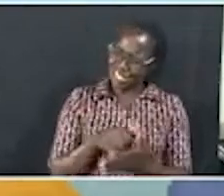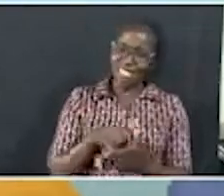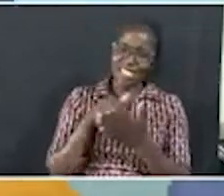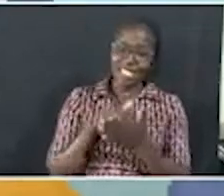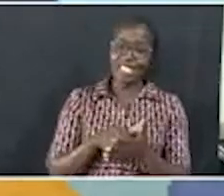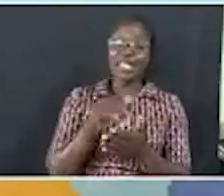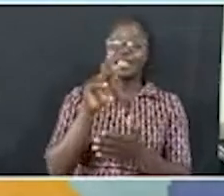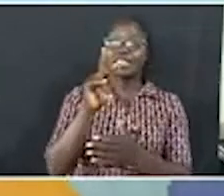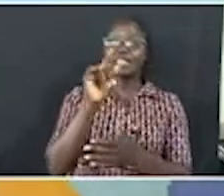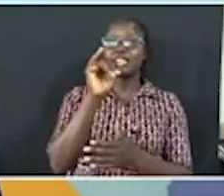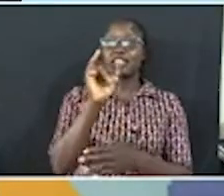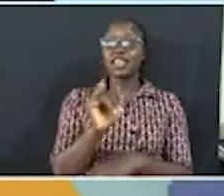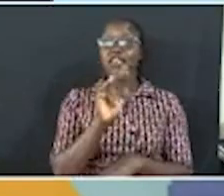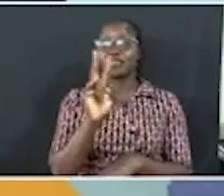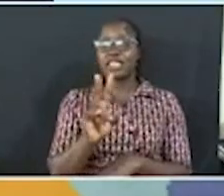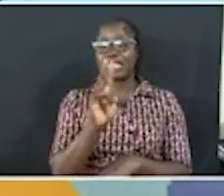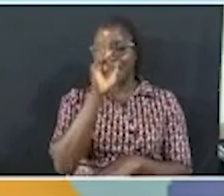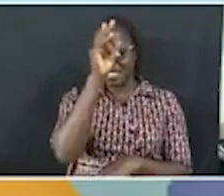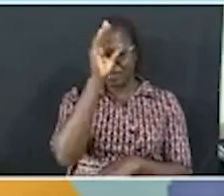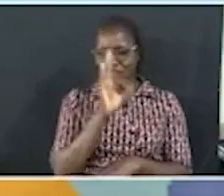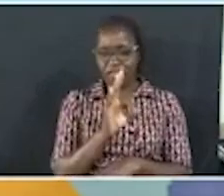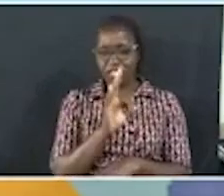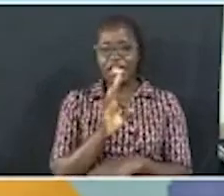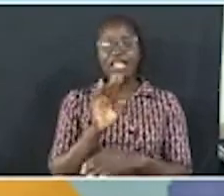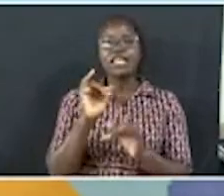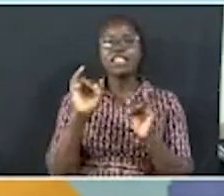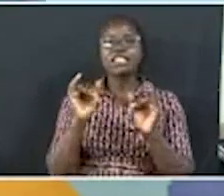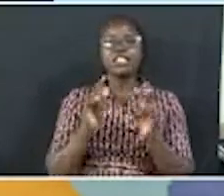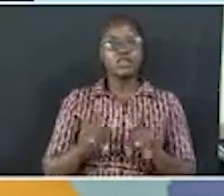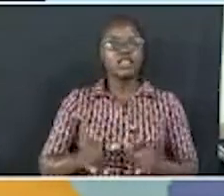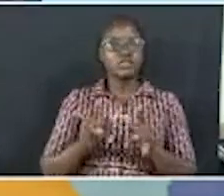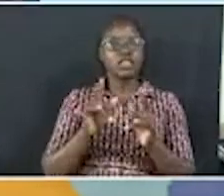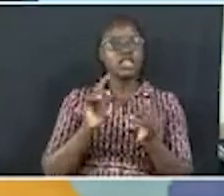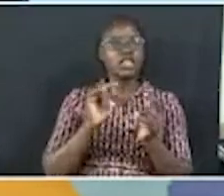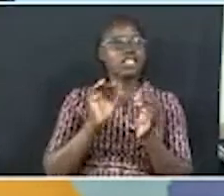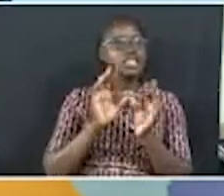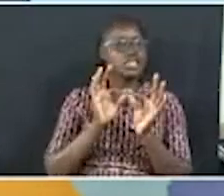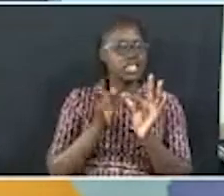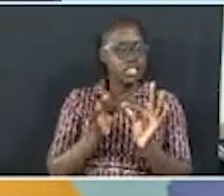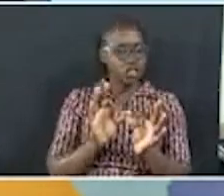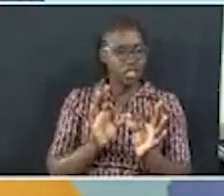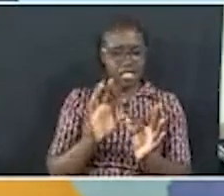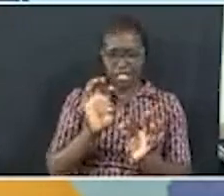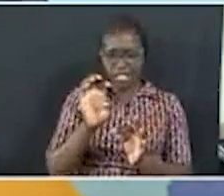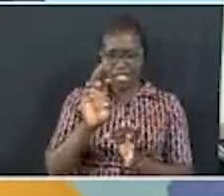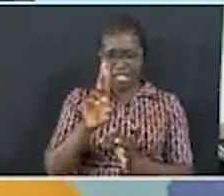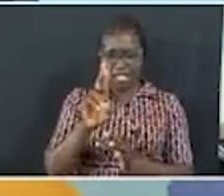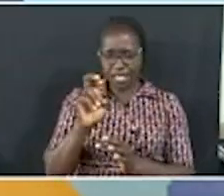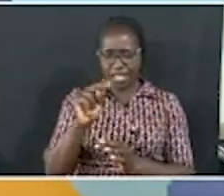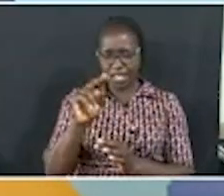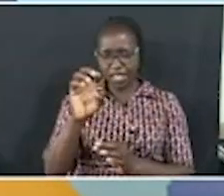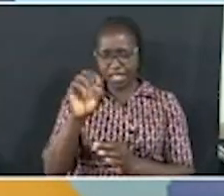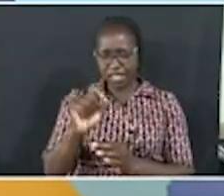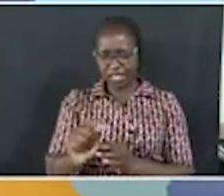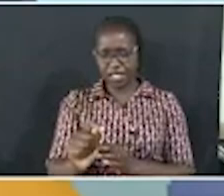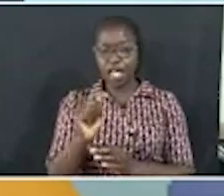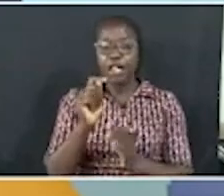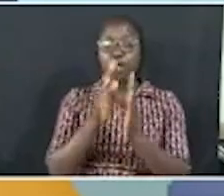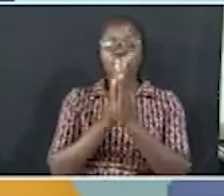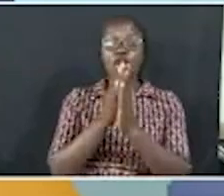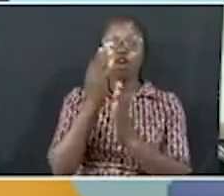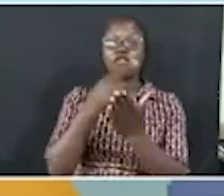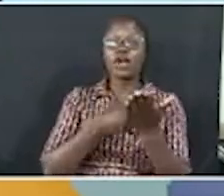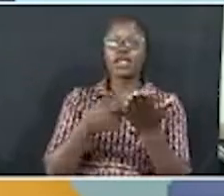King James, fervent. In New Living Translation, earnest. The earnest prayer of